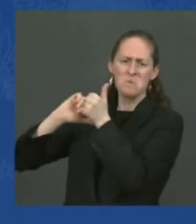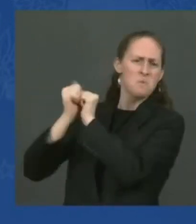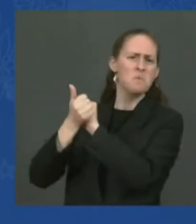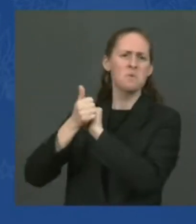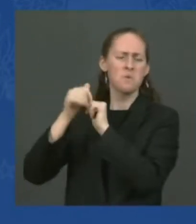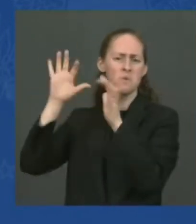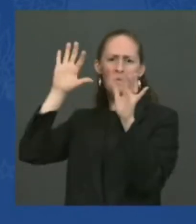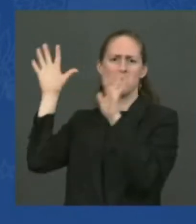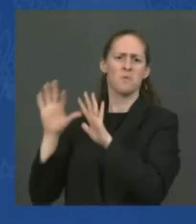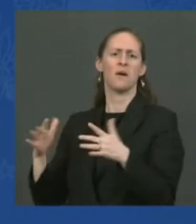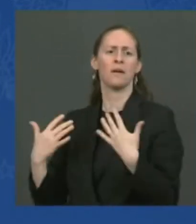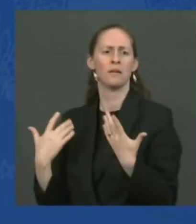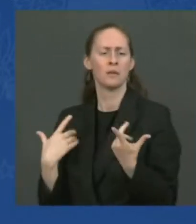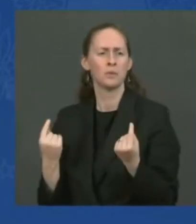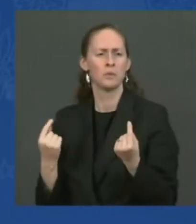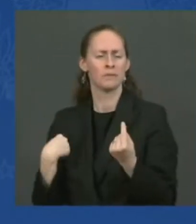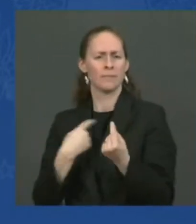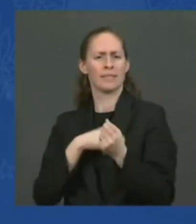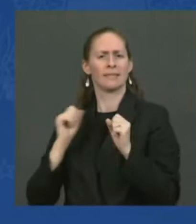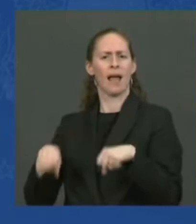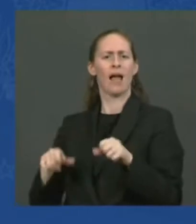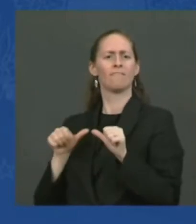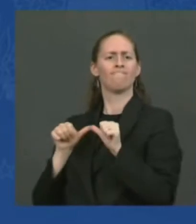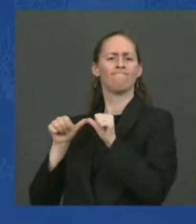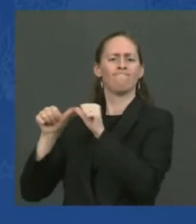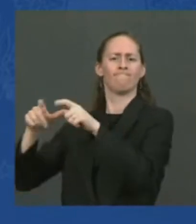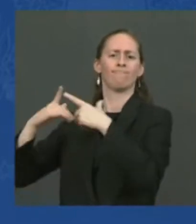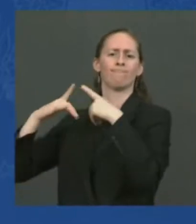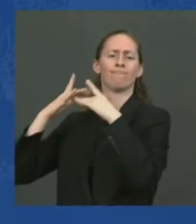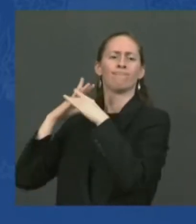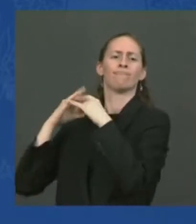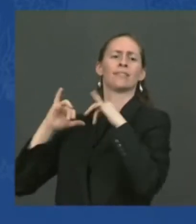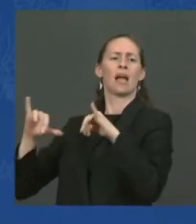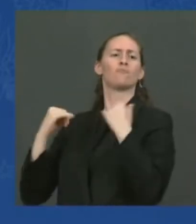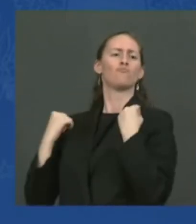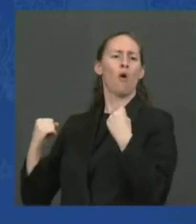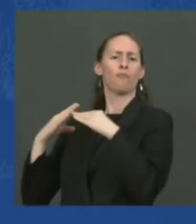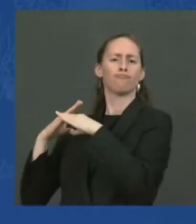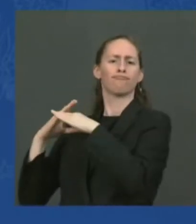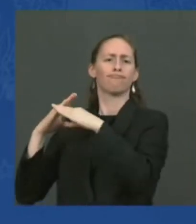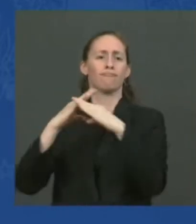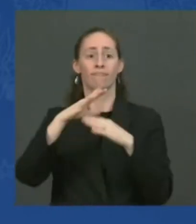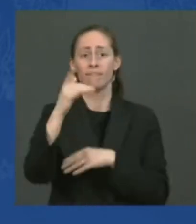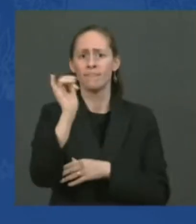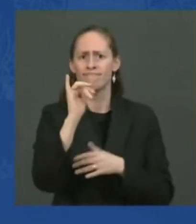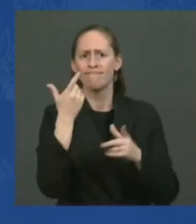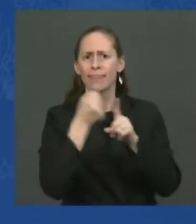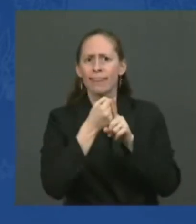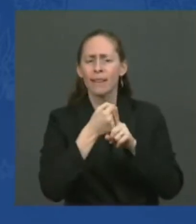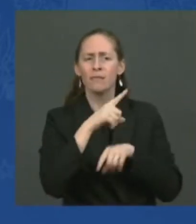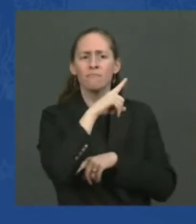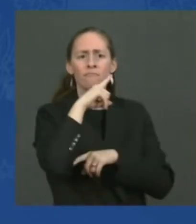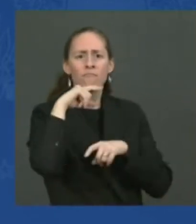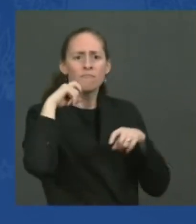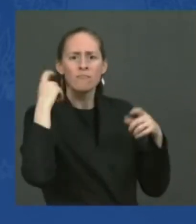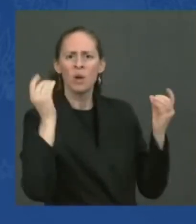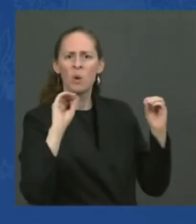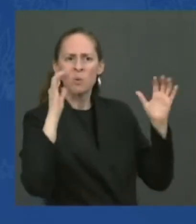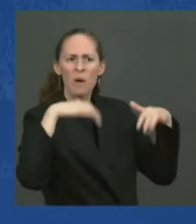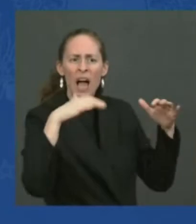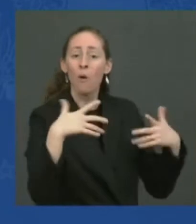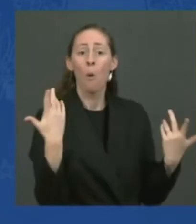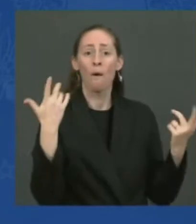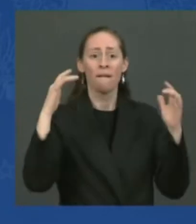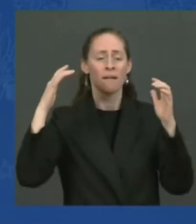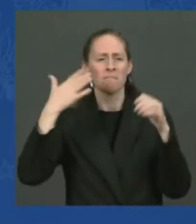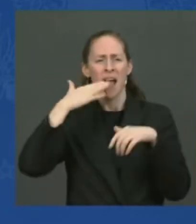our communities against fire, drought, and floods. After the Great Depression, Roosevelt had his New